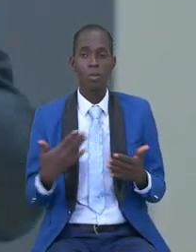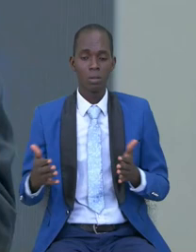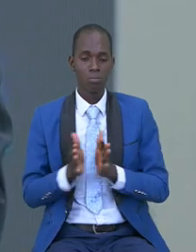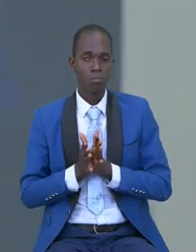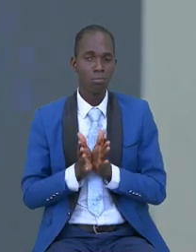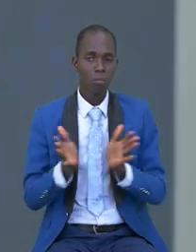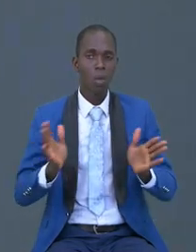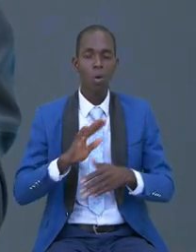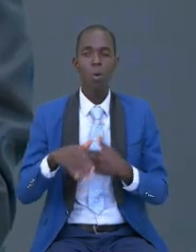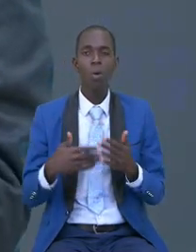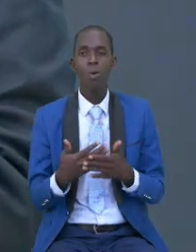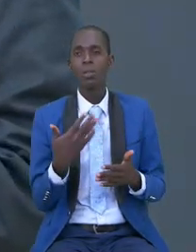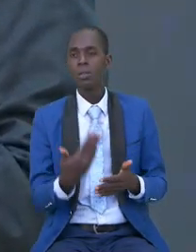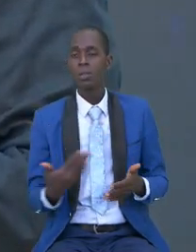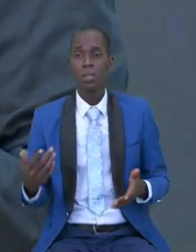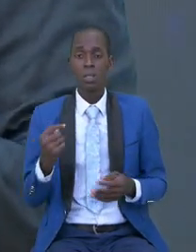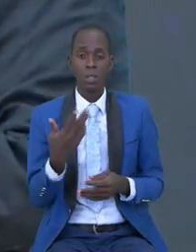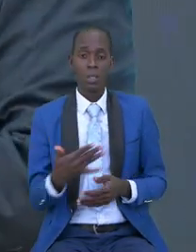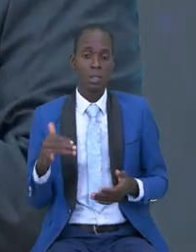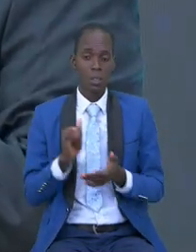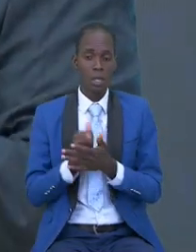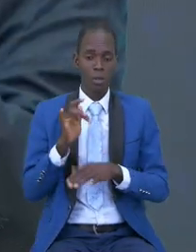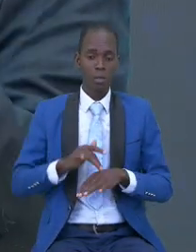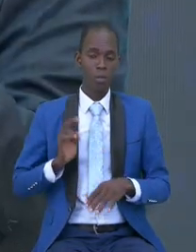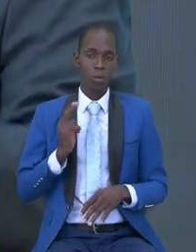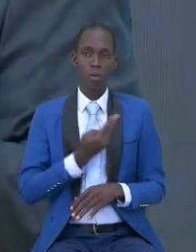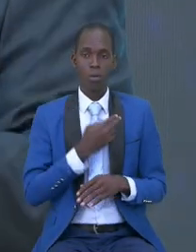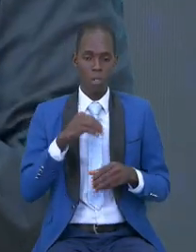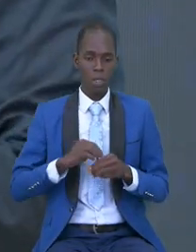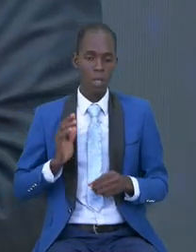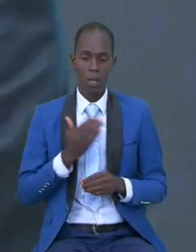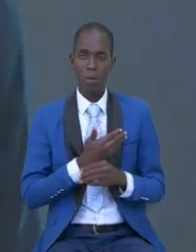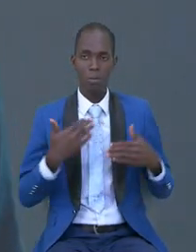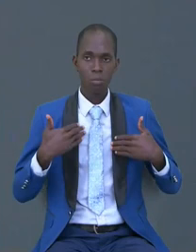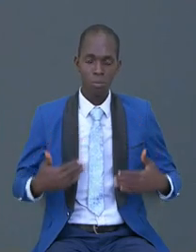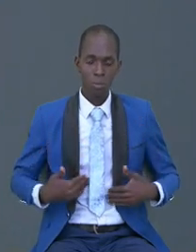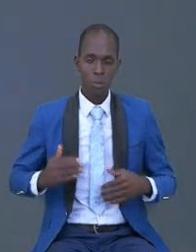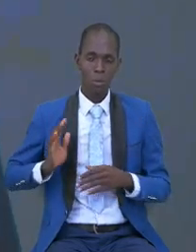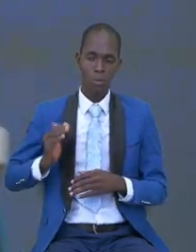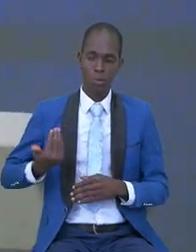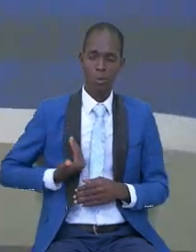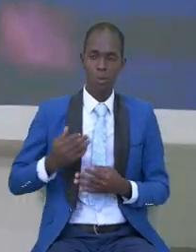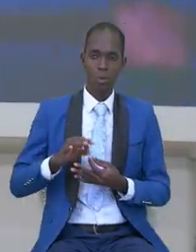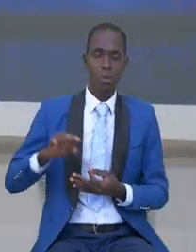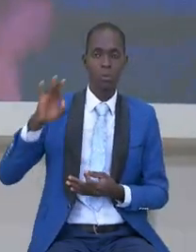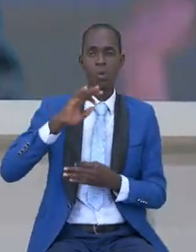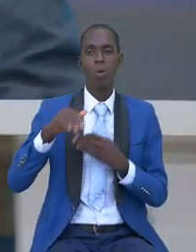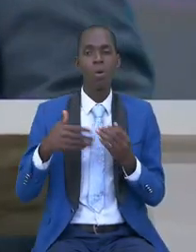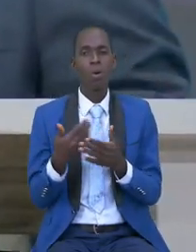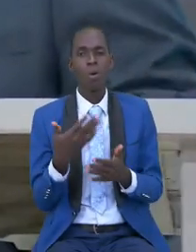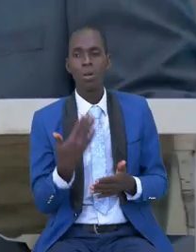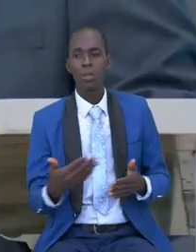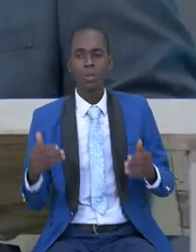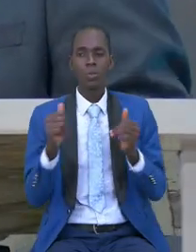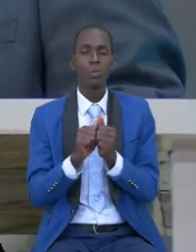all things, the things that touch us in our body, in our soul, in our spirit, all things with our